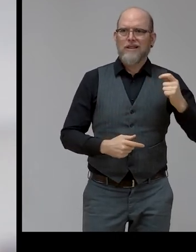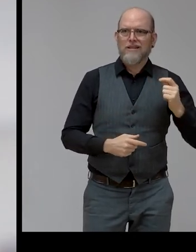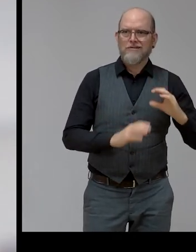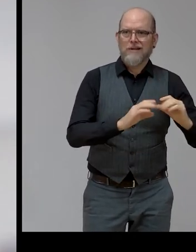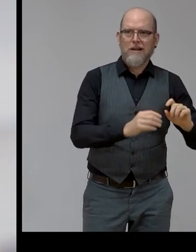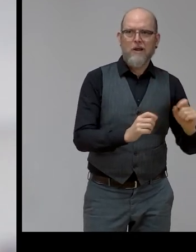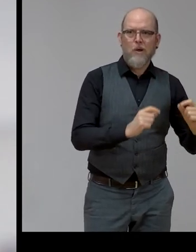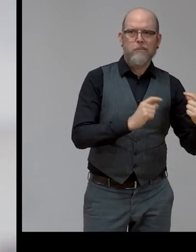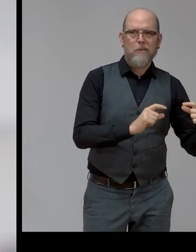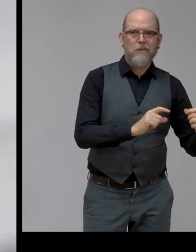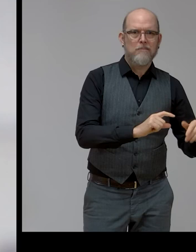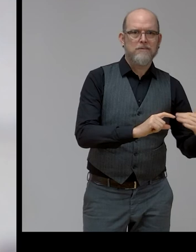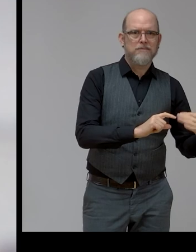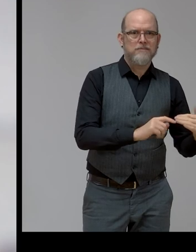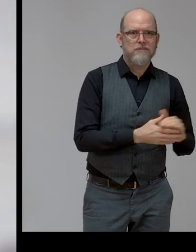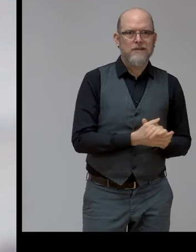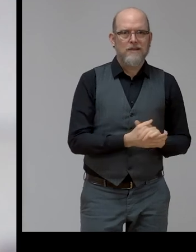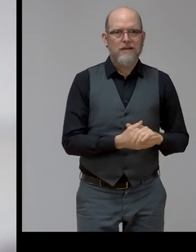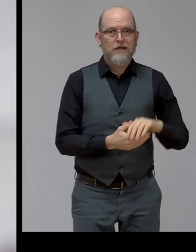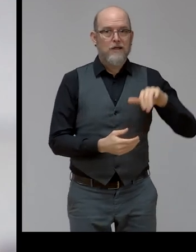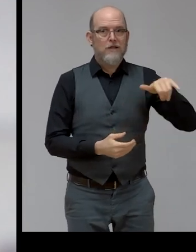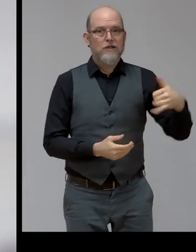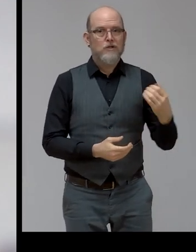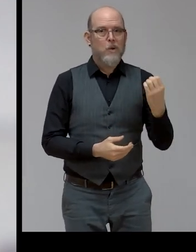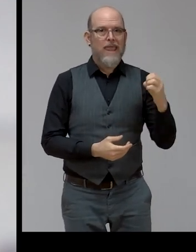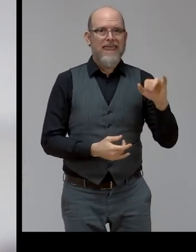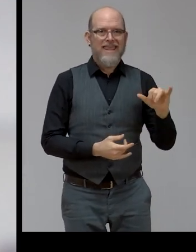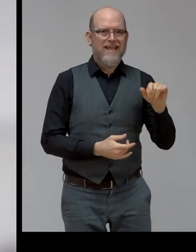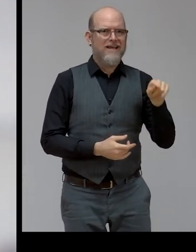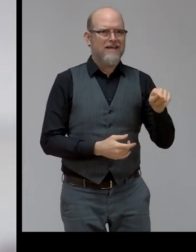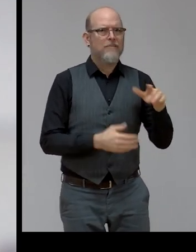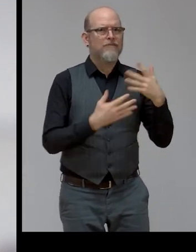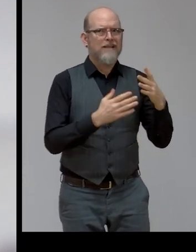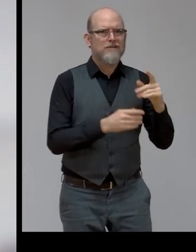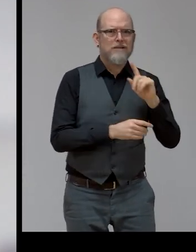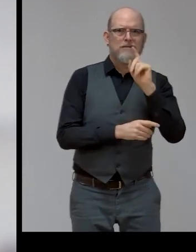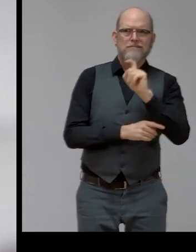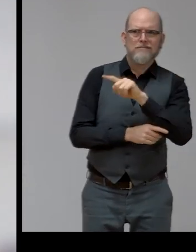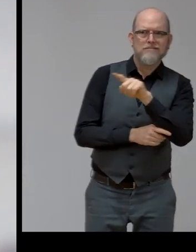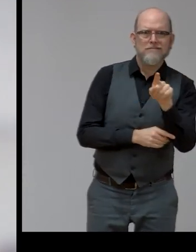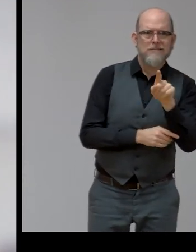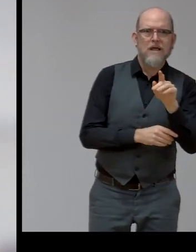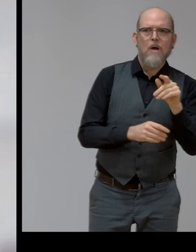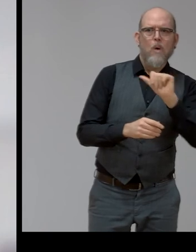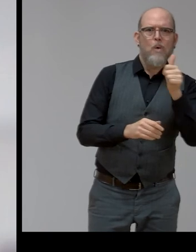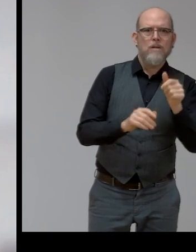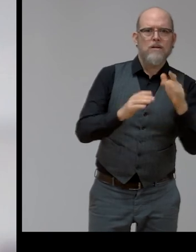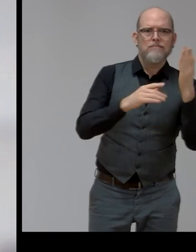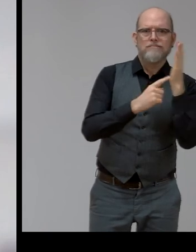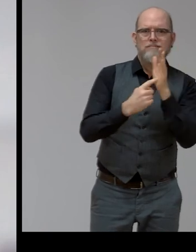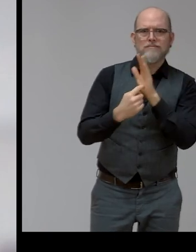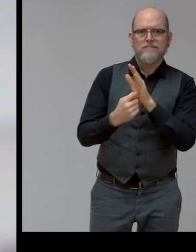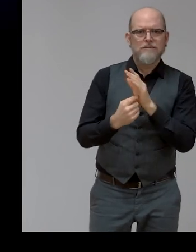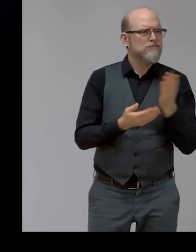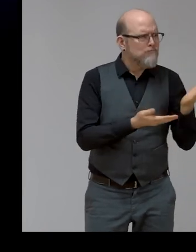Joy had a question for one of the other presenters. So feel free to unmute yourself and take the floor, Joy.